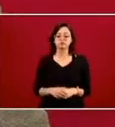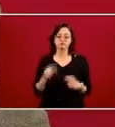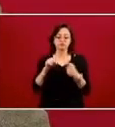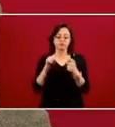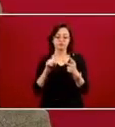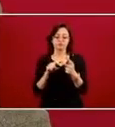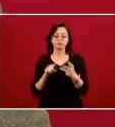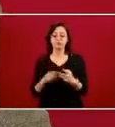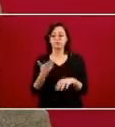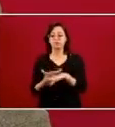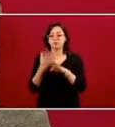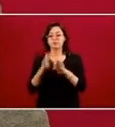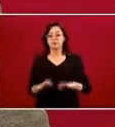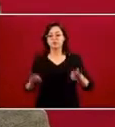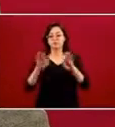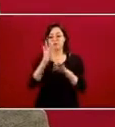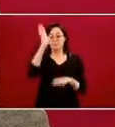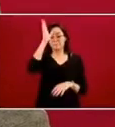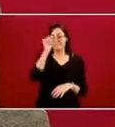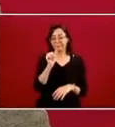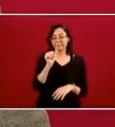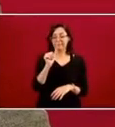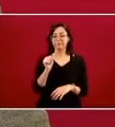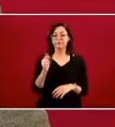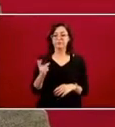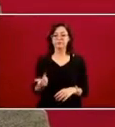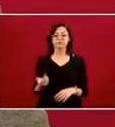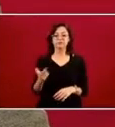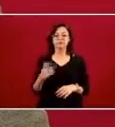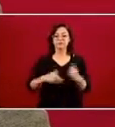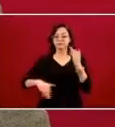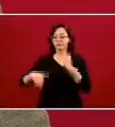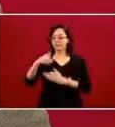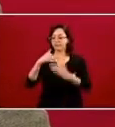We have reached agreement on three fundamental factors.